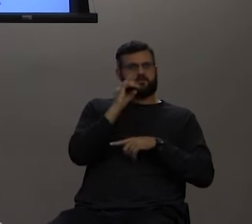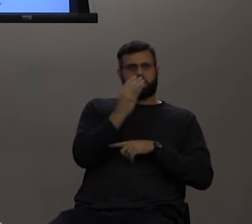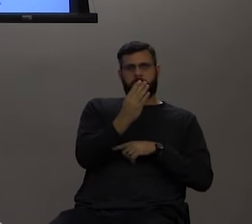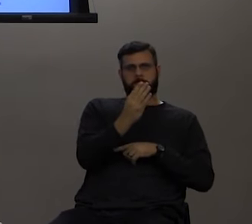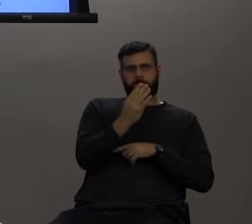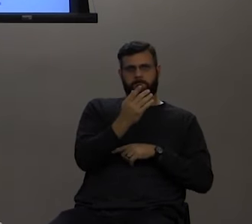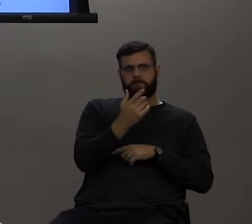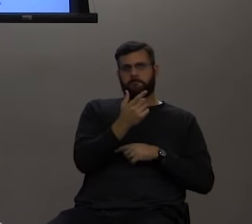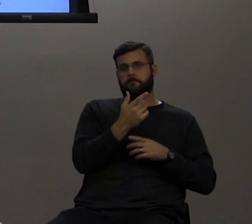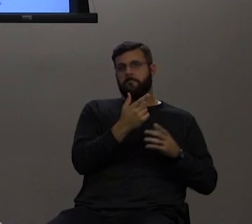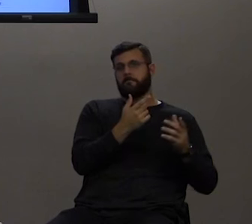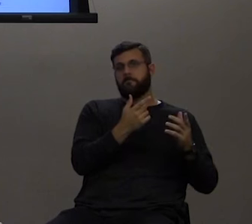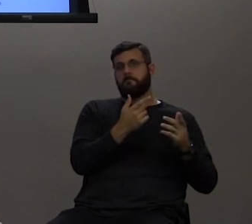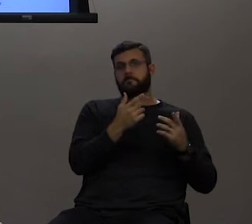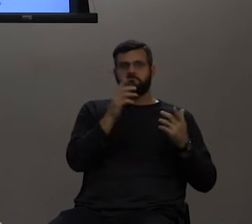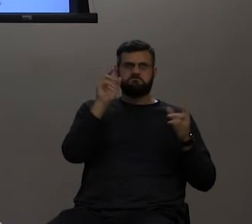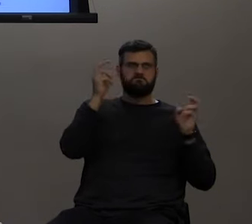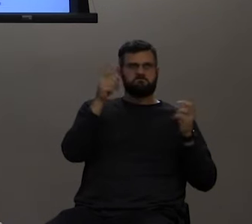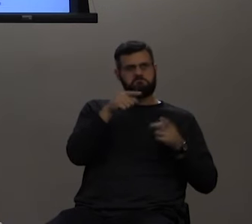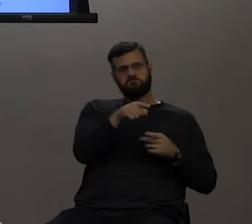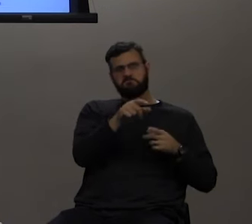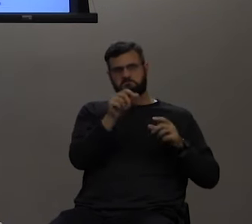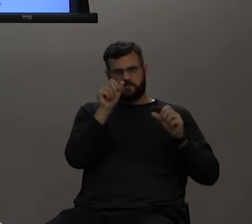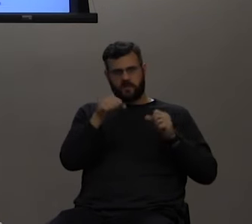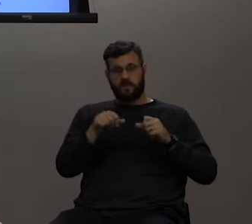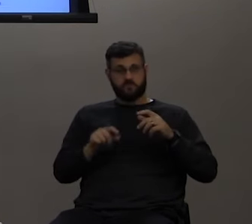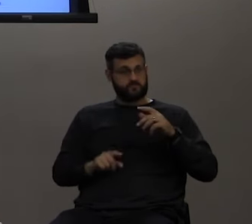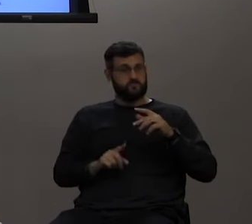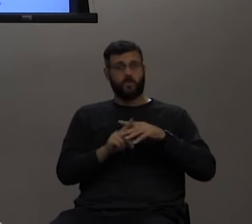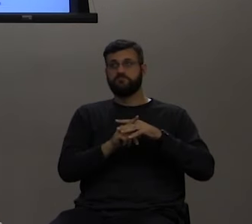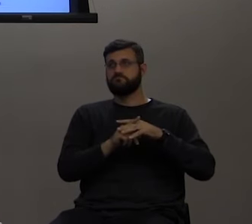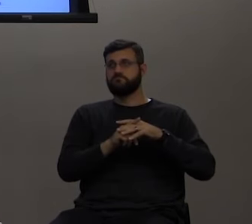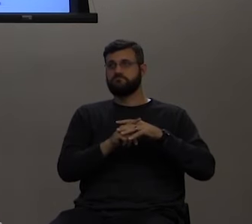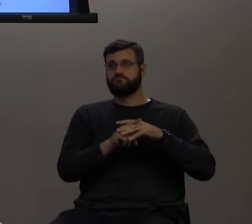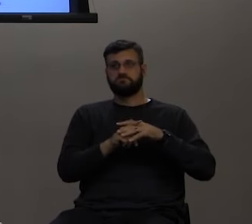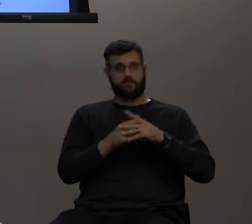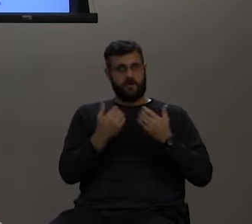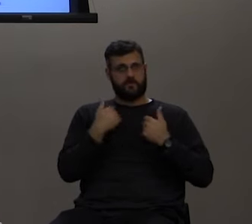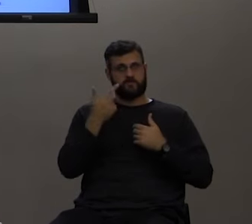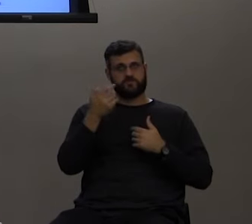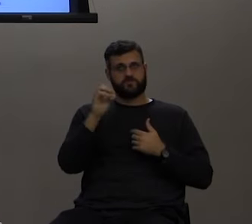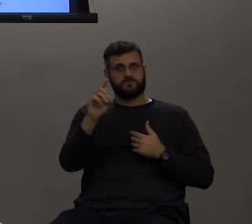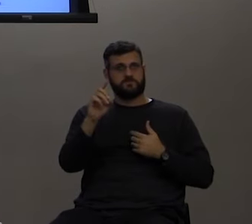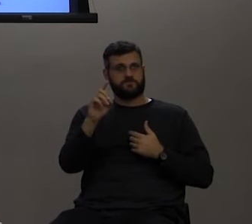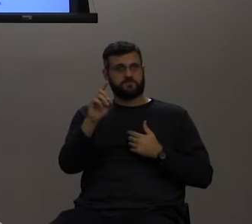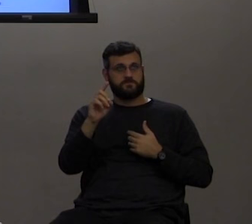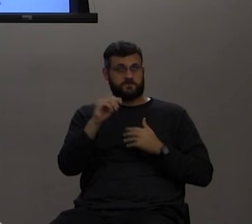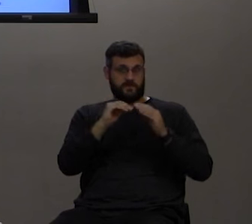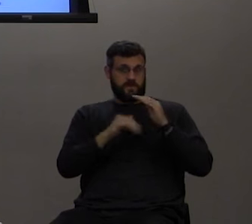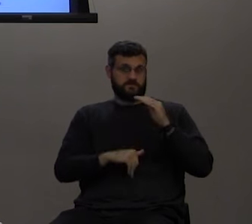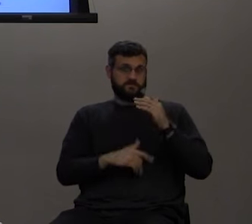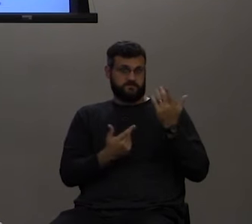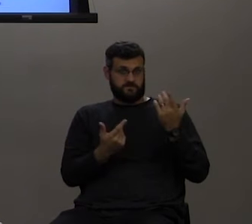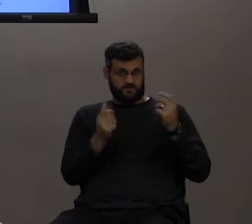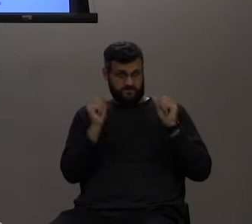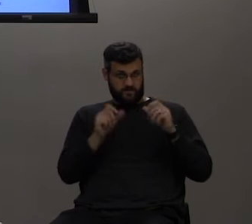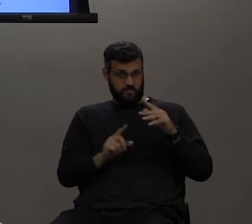someone effectively can show up with a GED or maybe even less and do the job